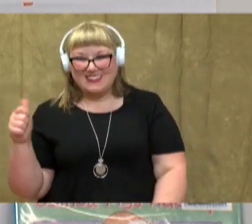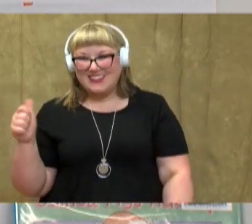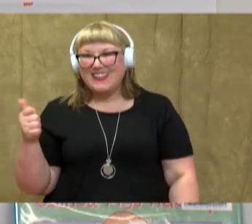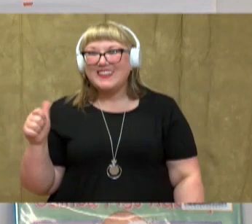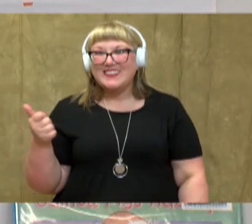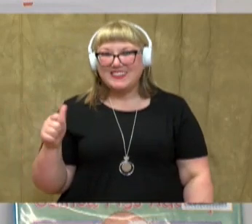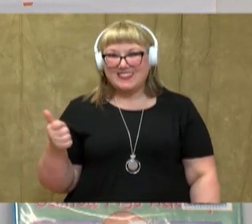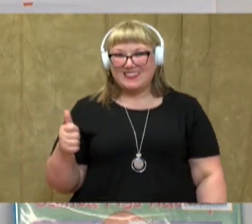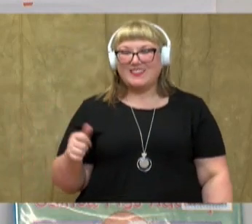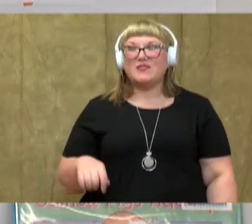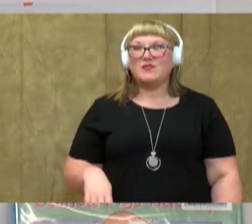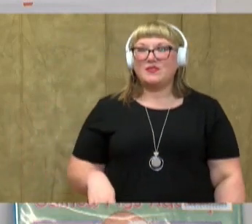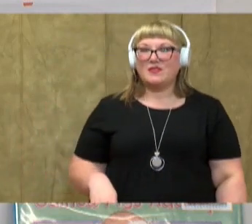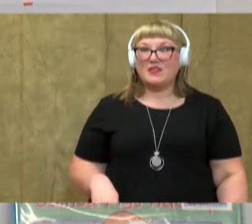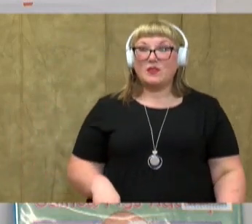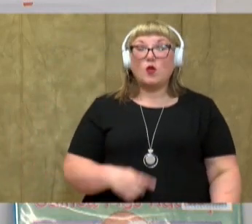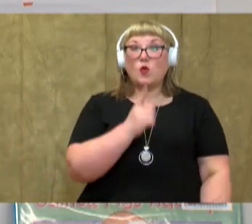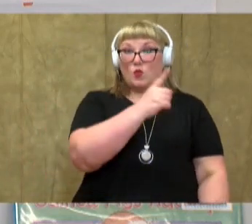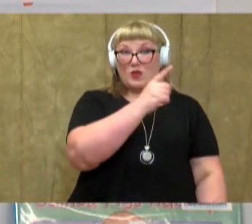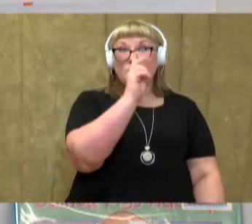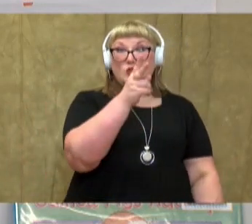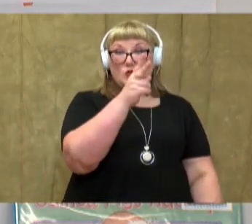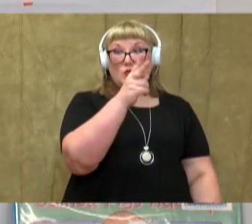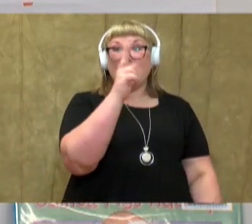1, 2, and 8 plus 2 equals 10. Let's count and make sure.